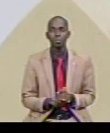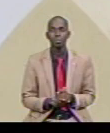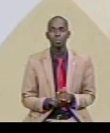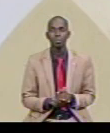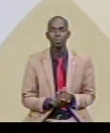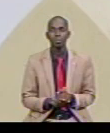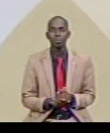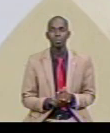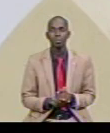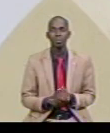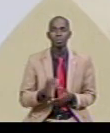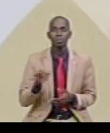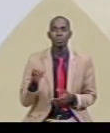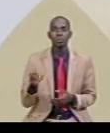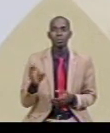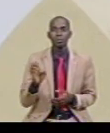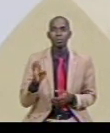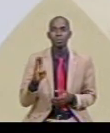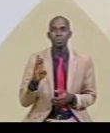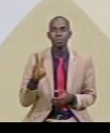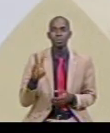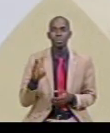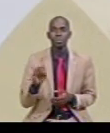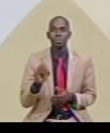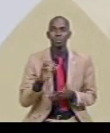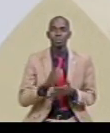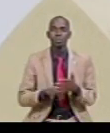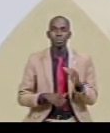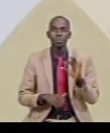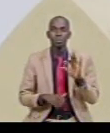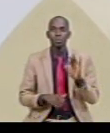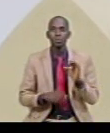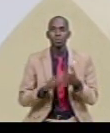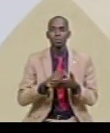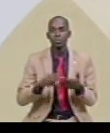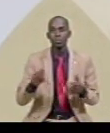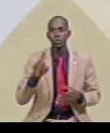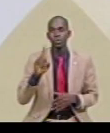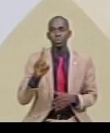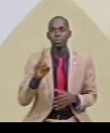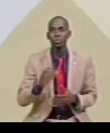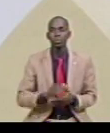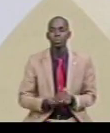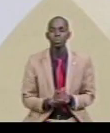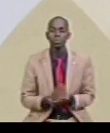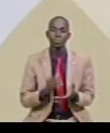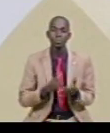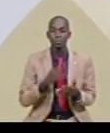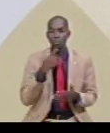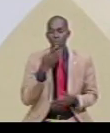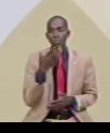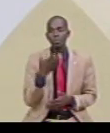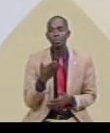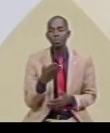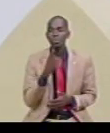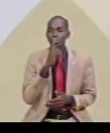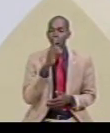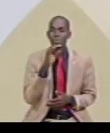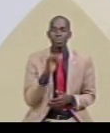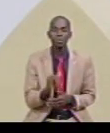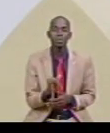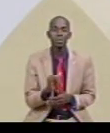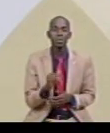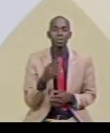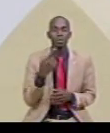In the book of Hebrews, reading from chapter 9, verse 1, he says, "Then verily the first covenant